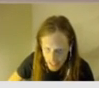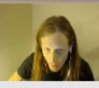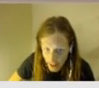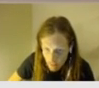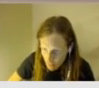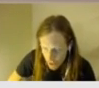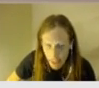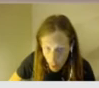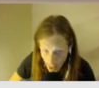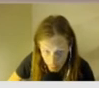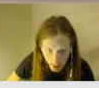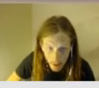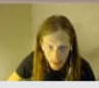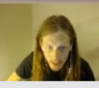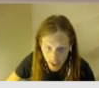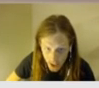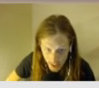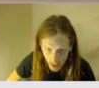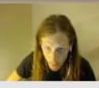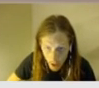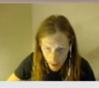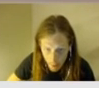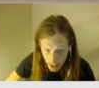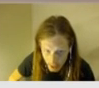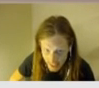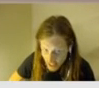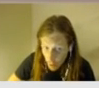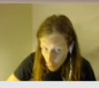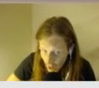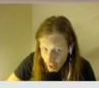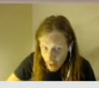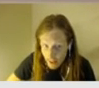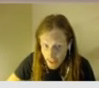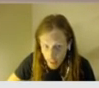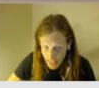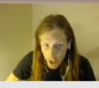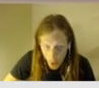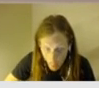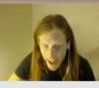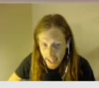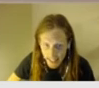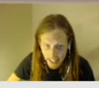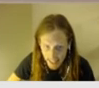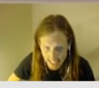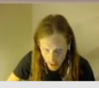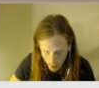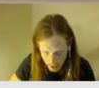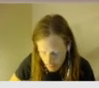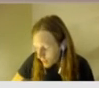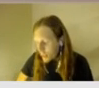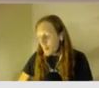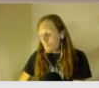that's why, for example, Apple is such a successful company, because they start with why. They know their why, and that's how they